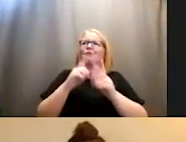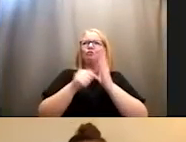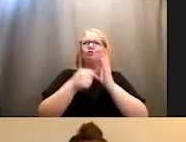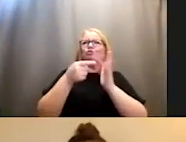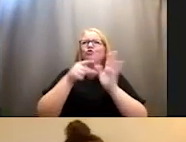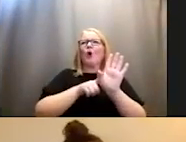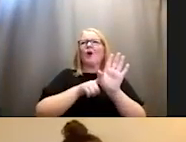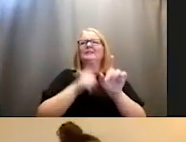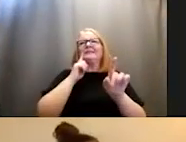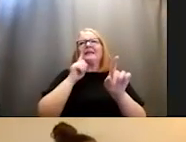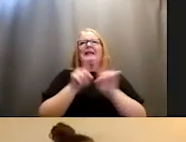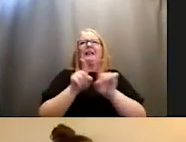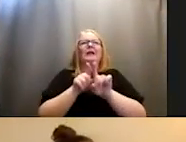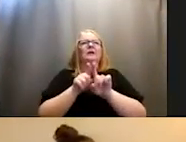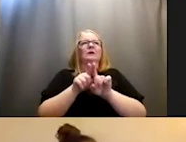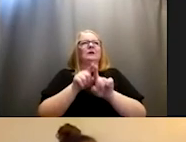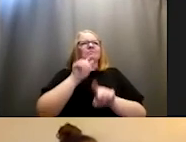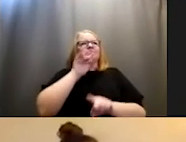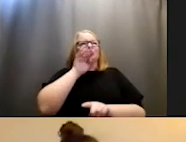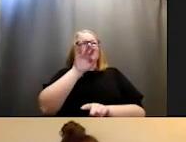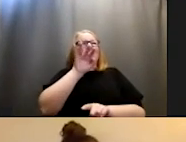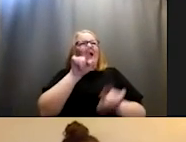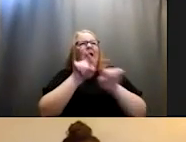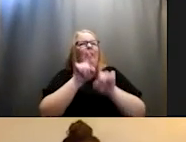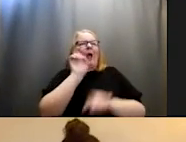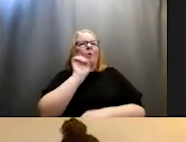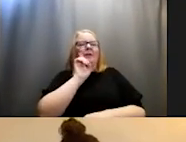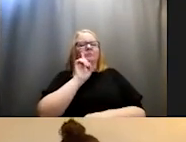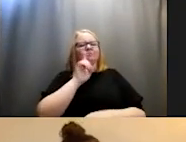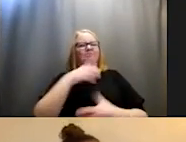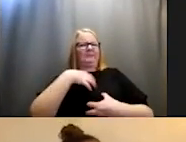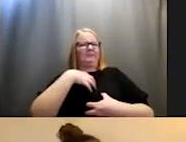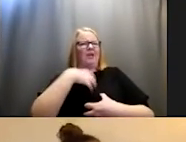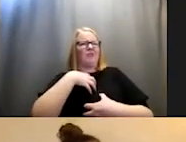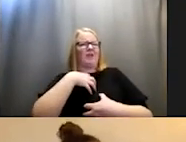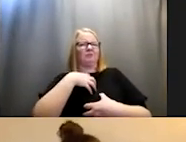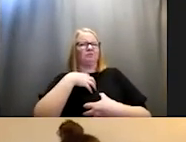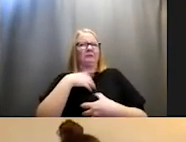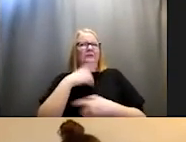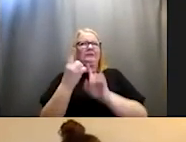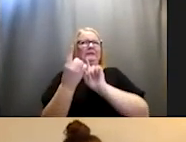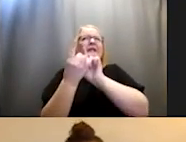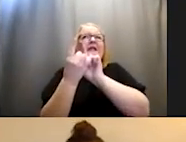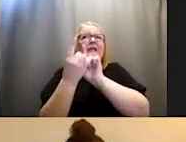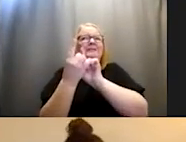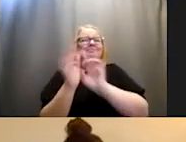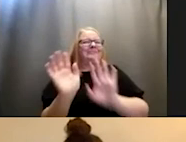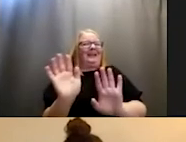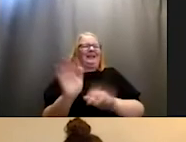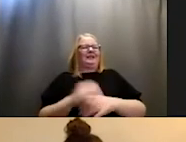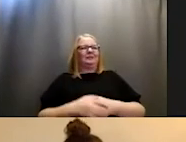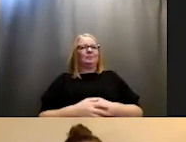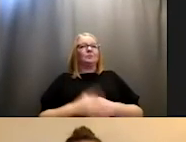as like dragon-like women who were quite scary and unapproachable. And the whole approach with the Mary Quant